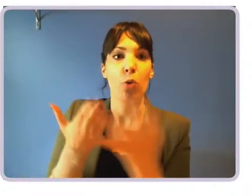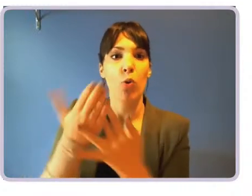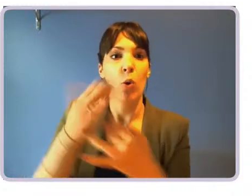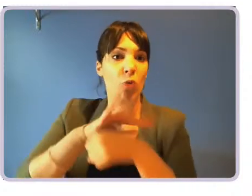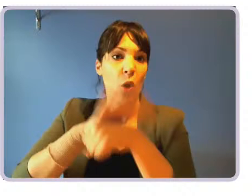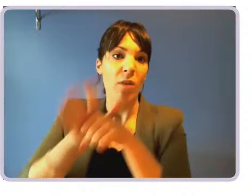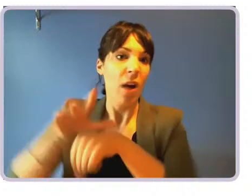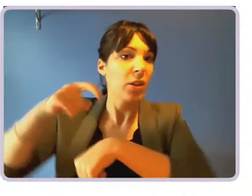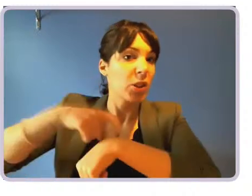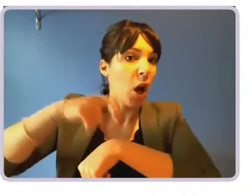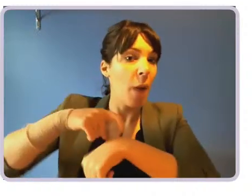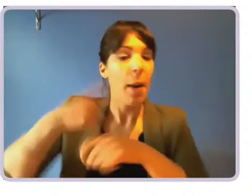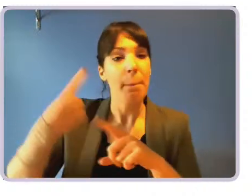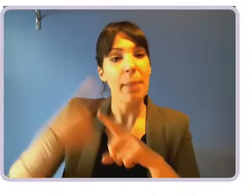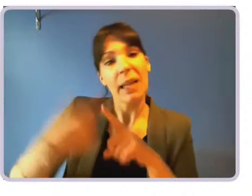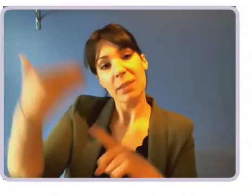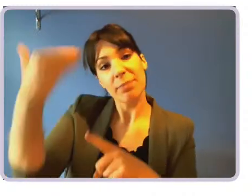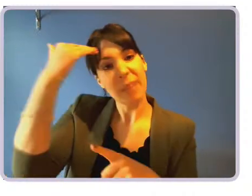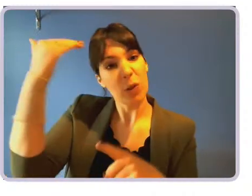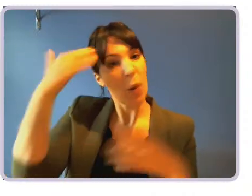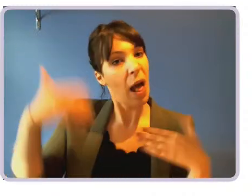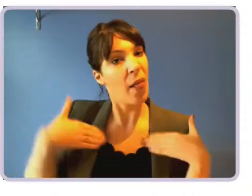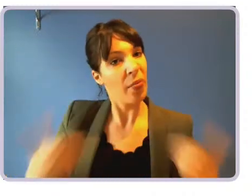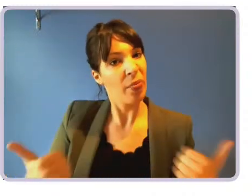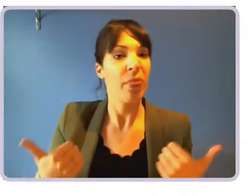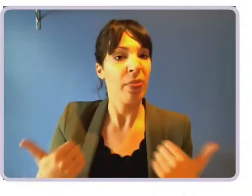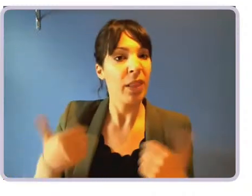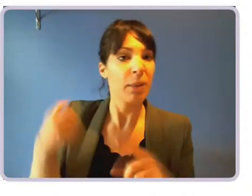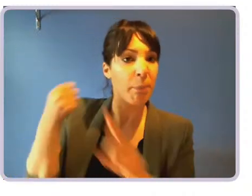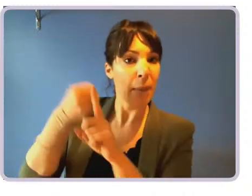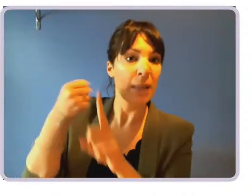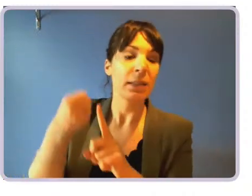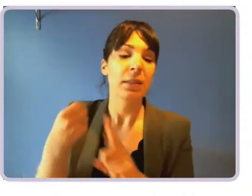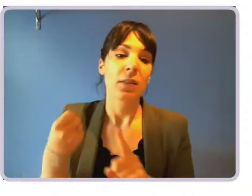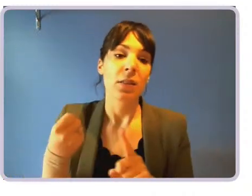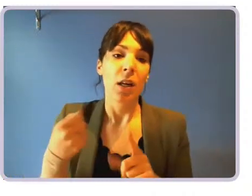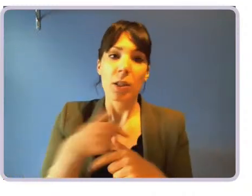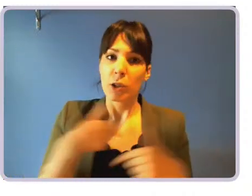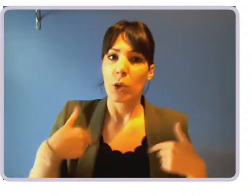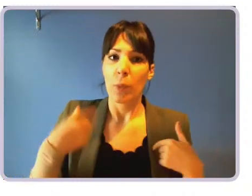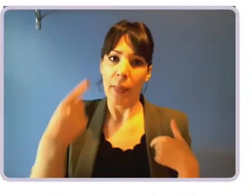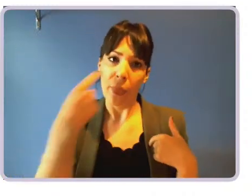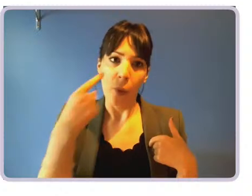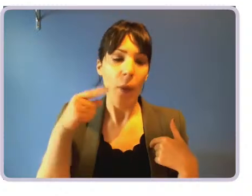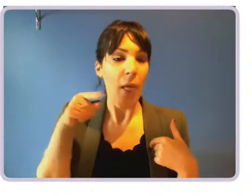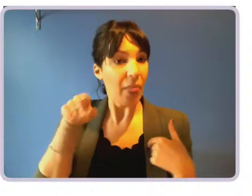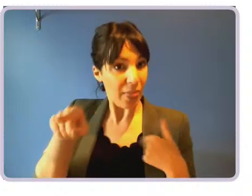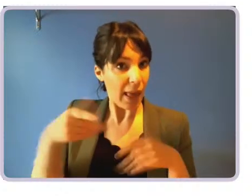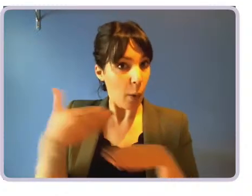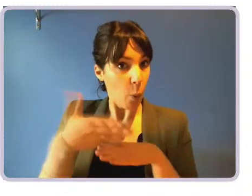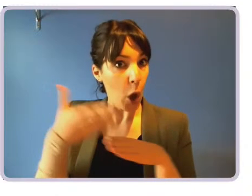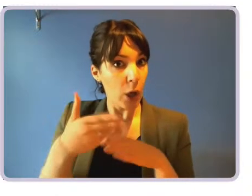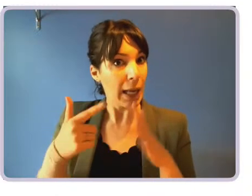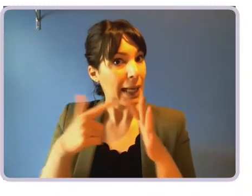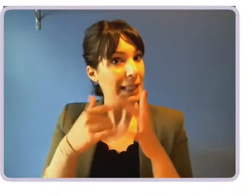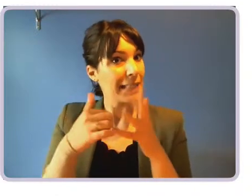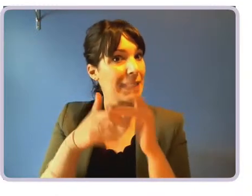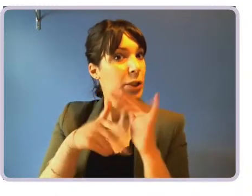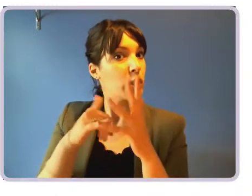Again, many referred to their difficulties being recognised in the essential workforce and access to testing.